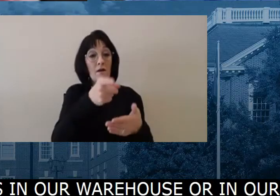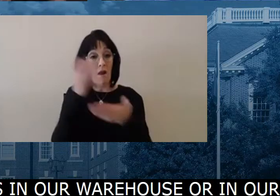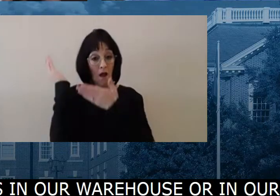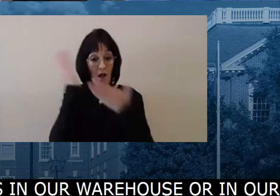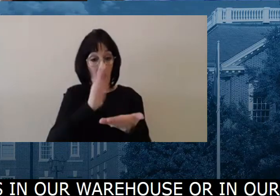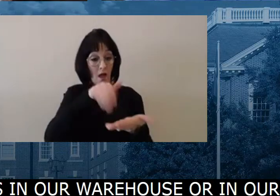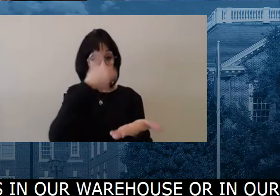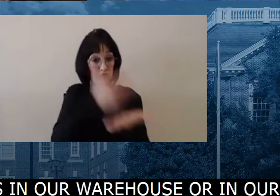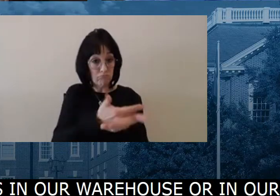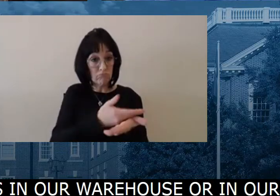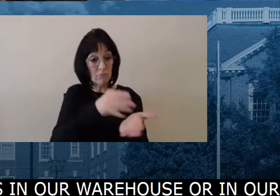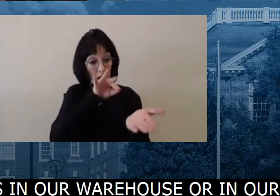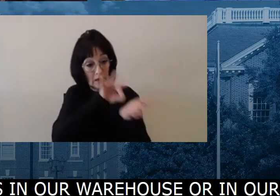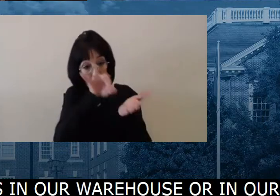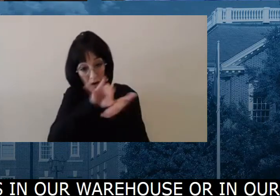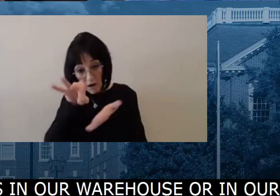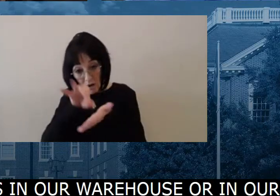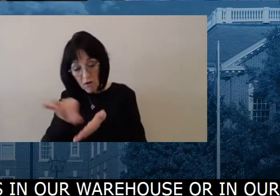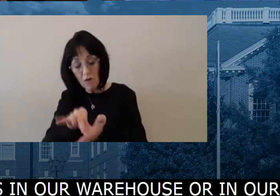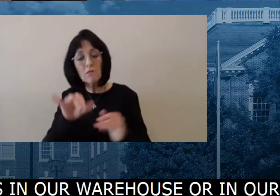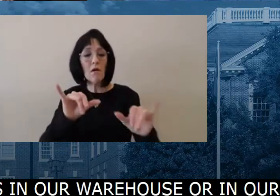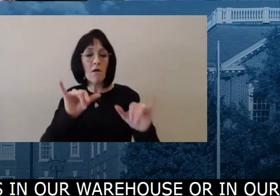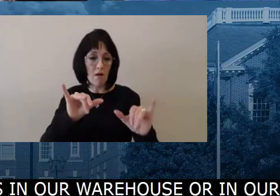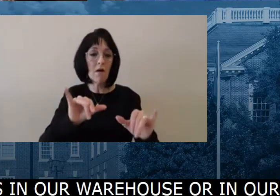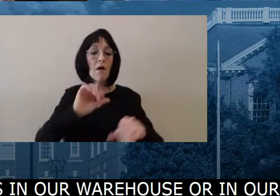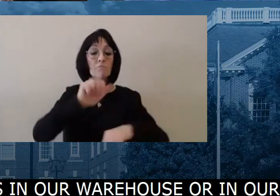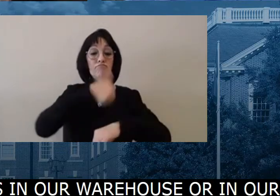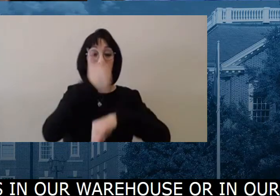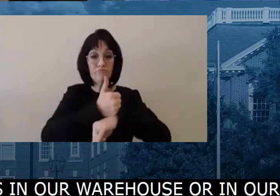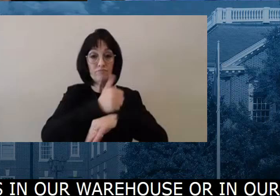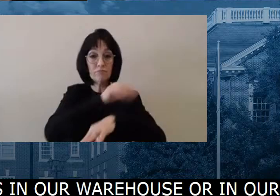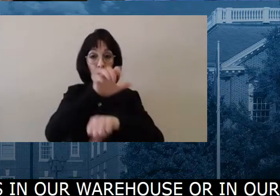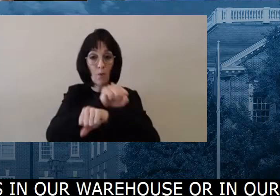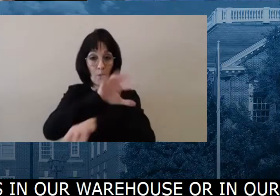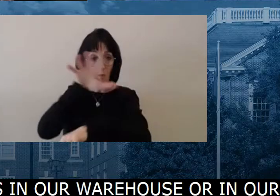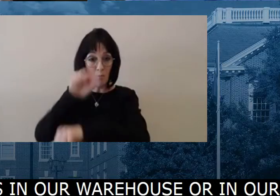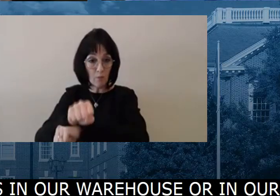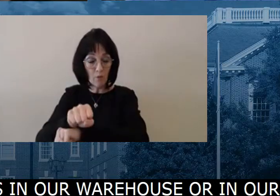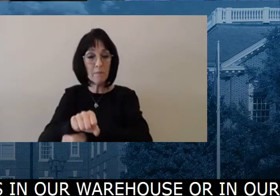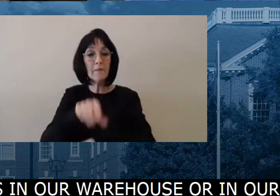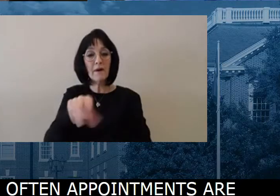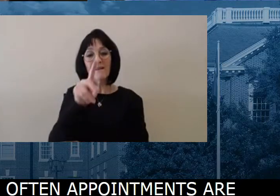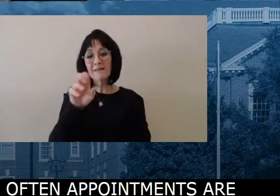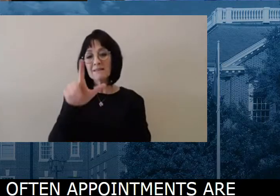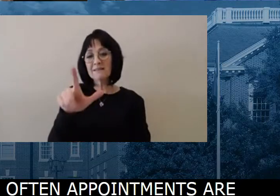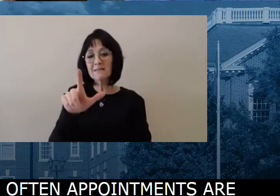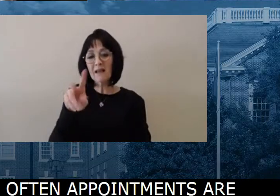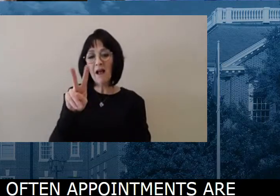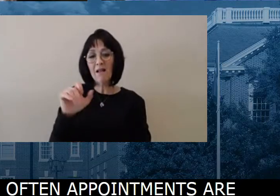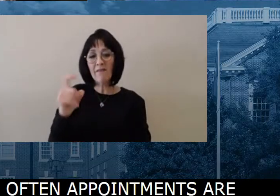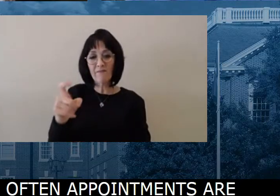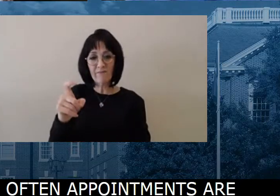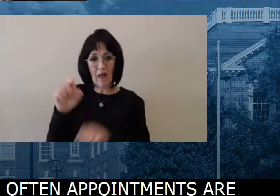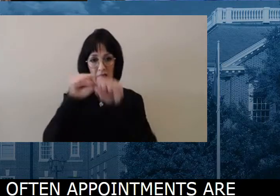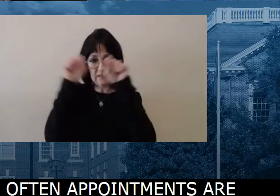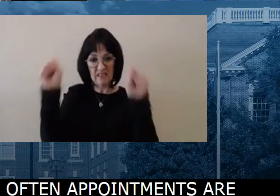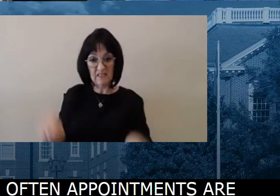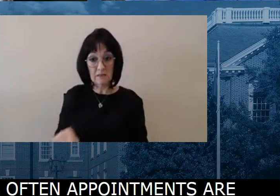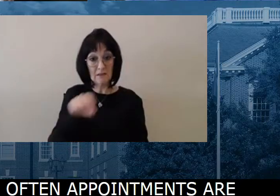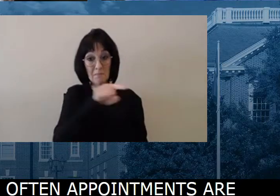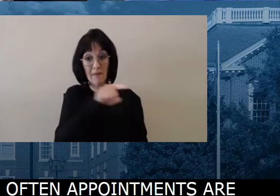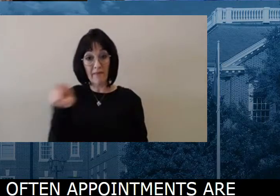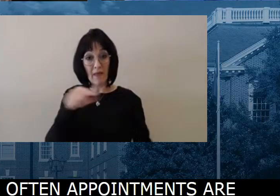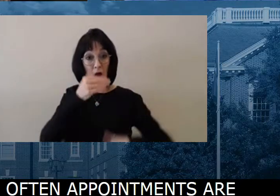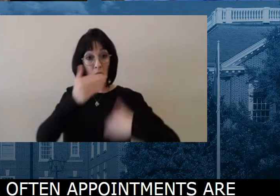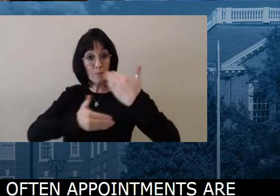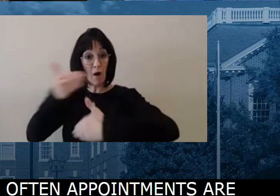so it's by the time it actually gets in our Delvac system, that does take about 7 days. But when